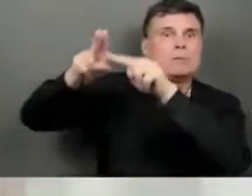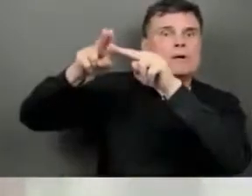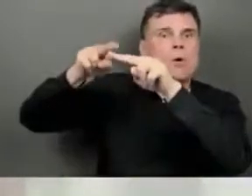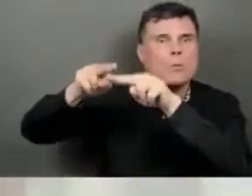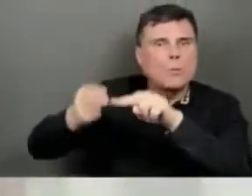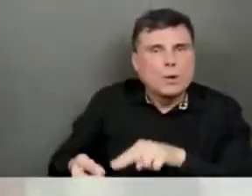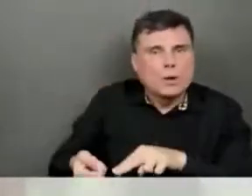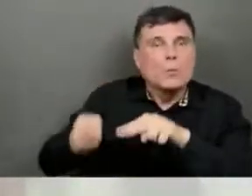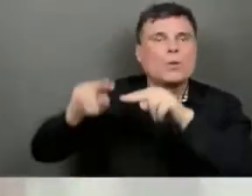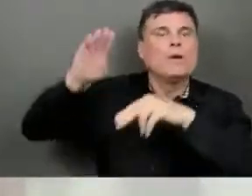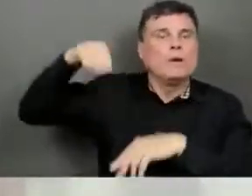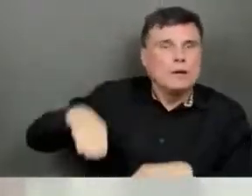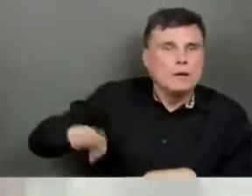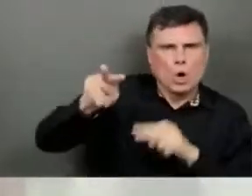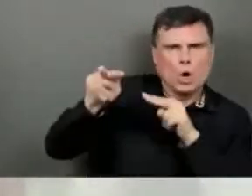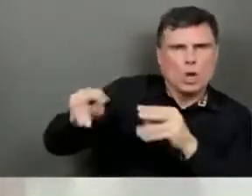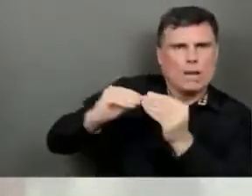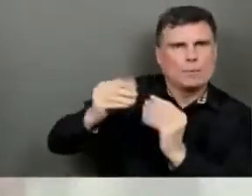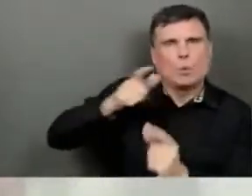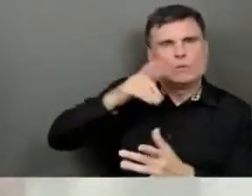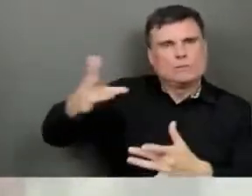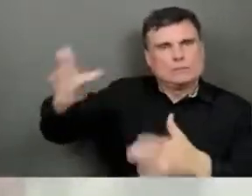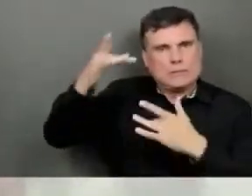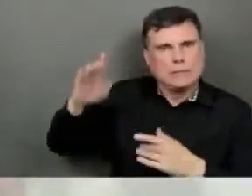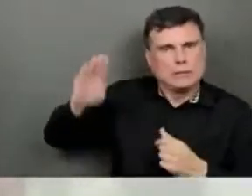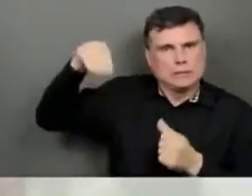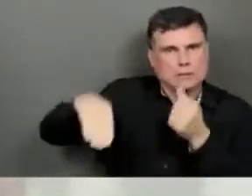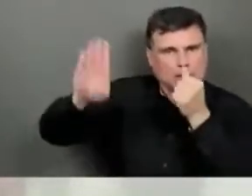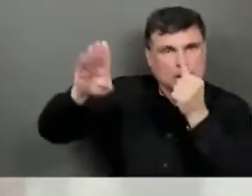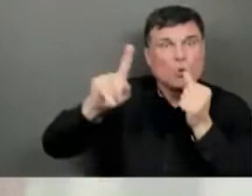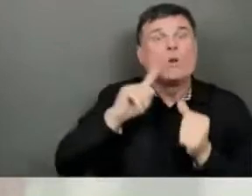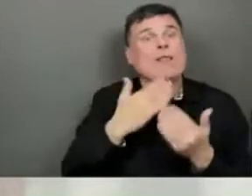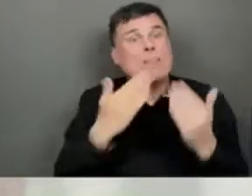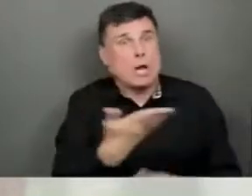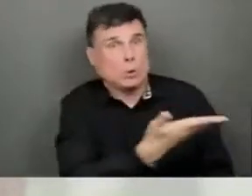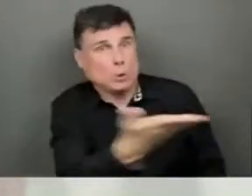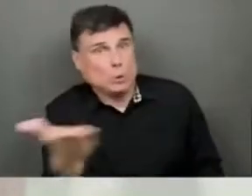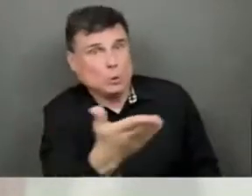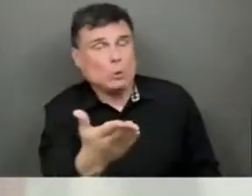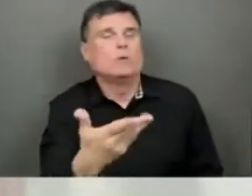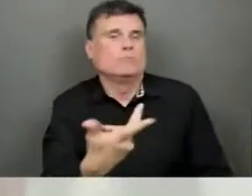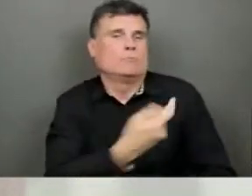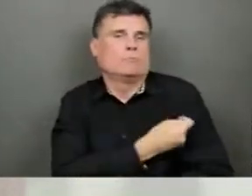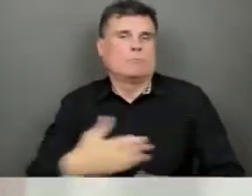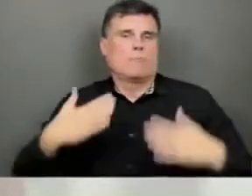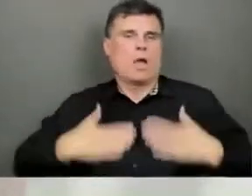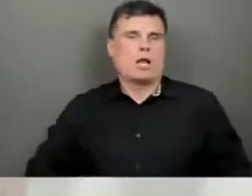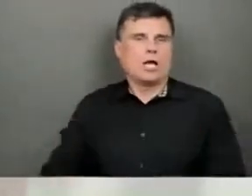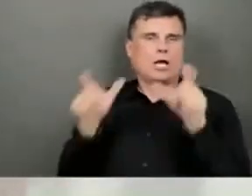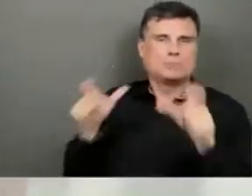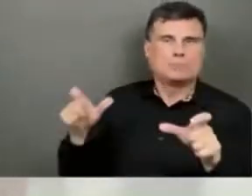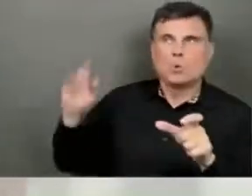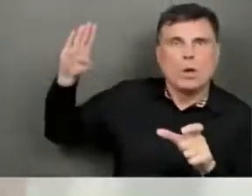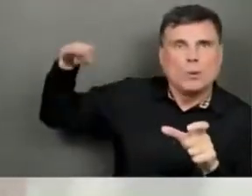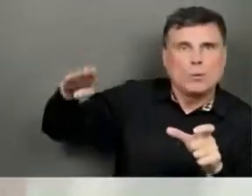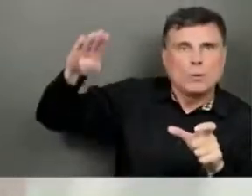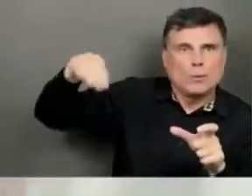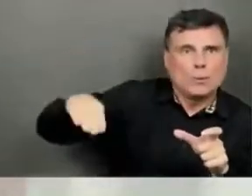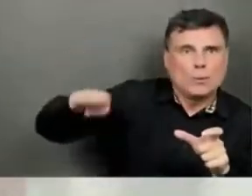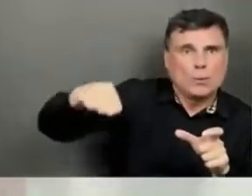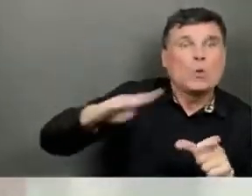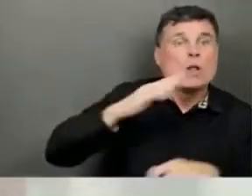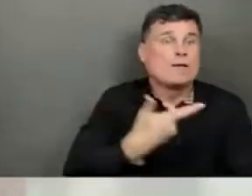this buffer of immunity in the population. And the buffer of immunity protects those people whose immune